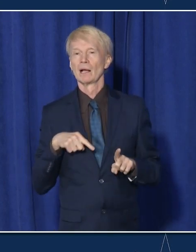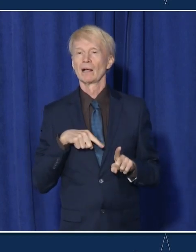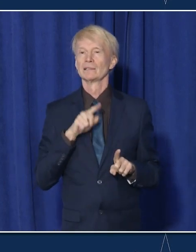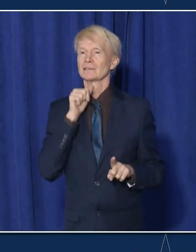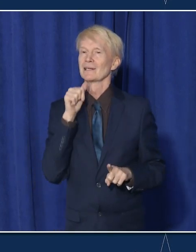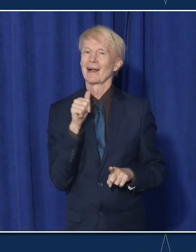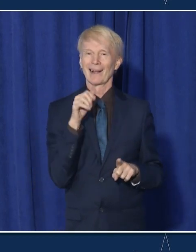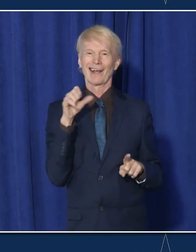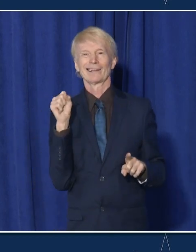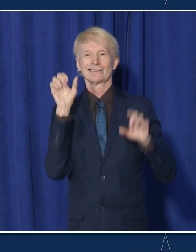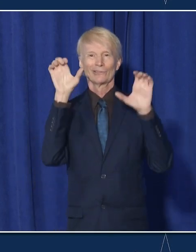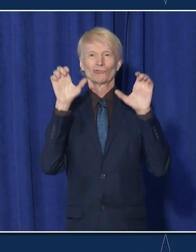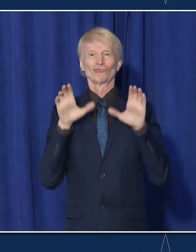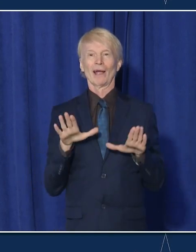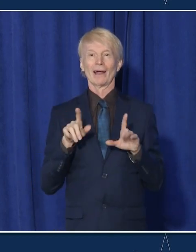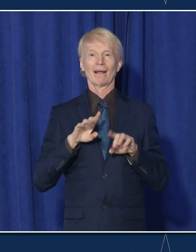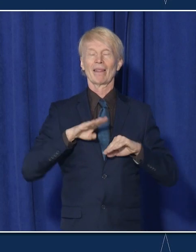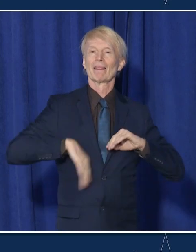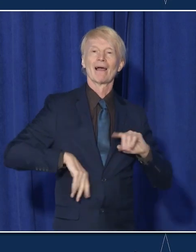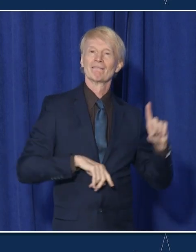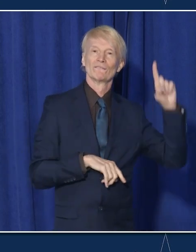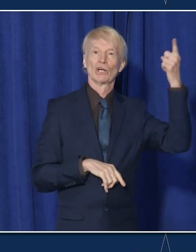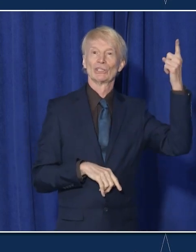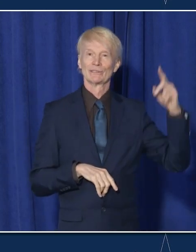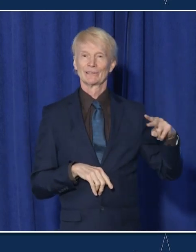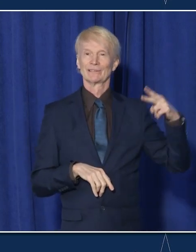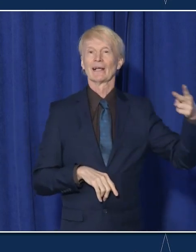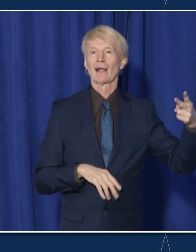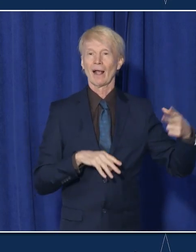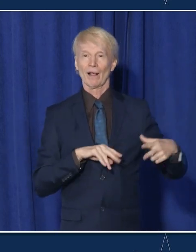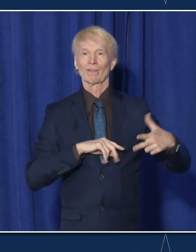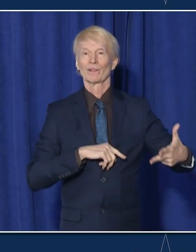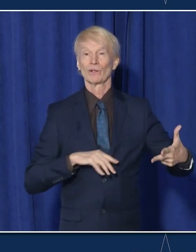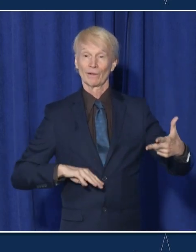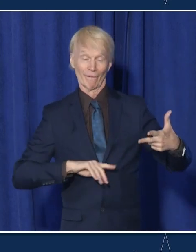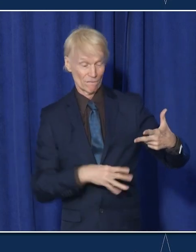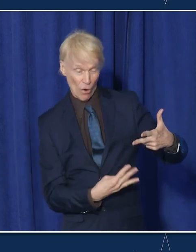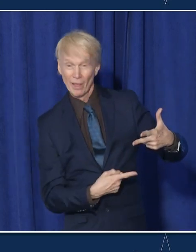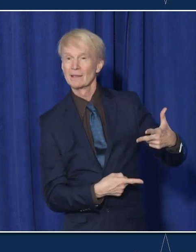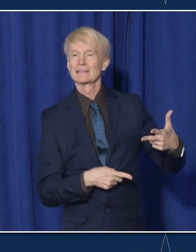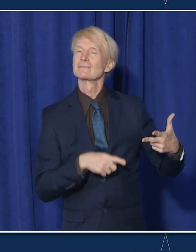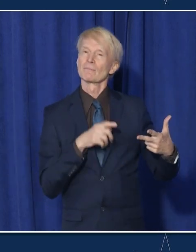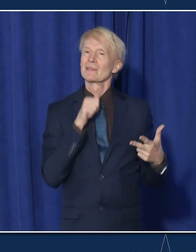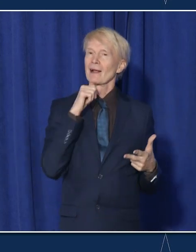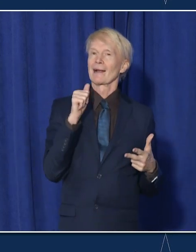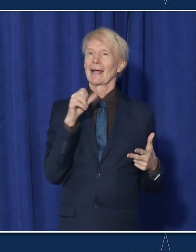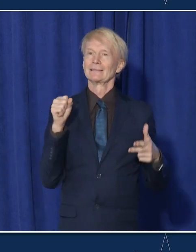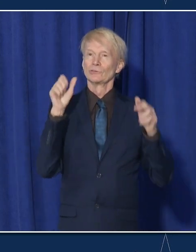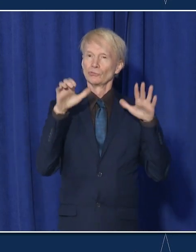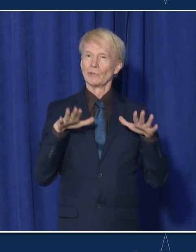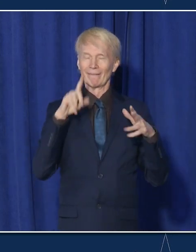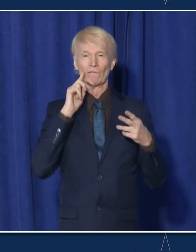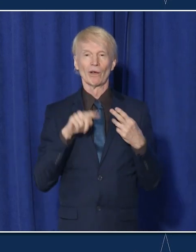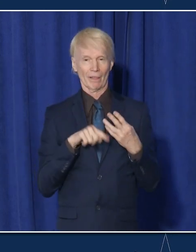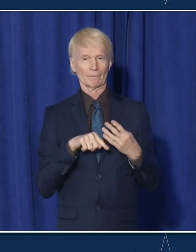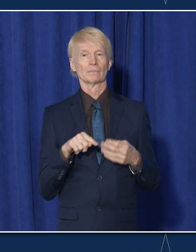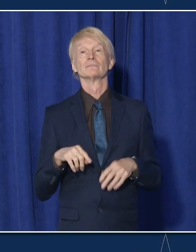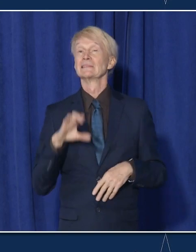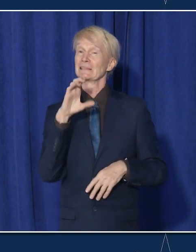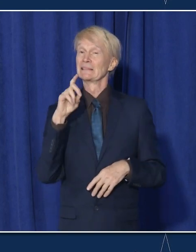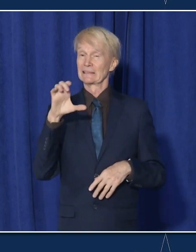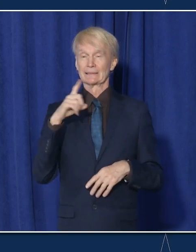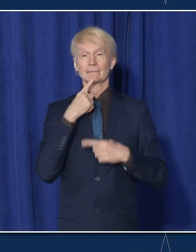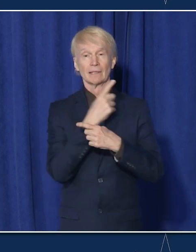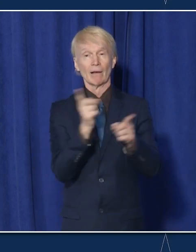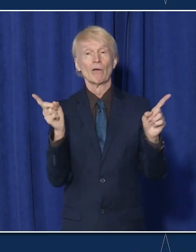great additional protection as you got from the first, the second, and then the third. The CDC and the FDA have decided to make it available because